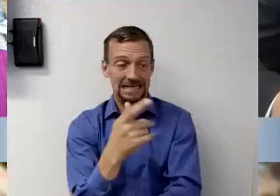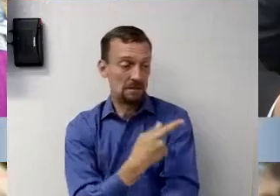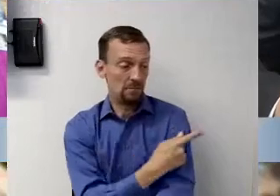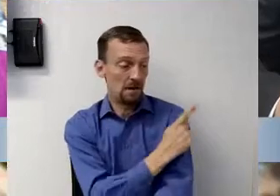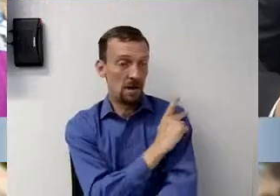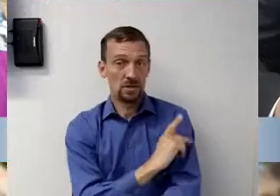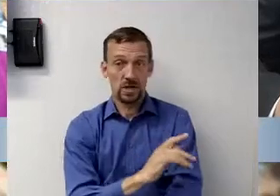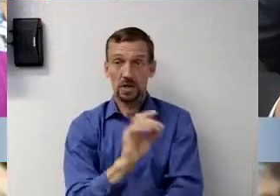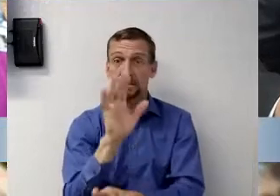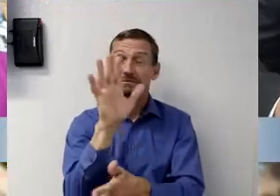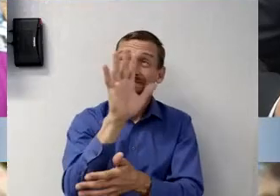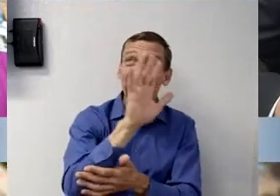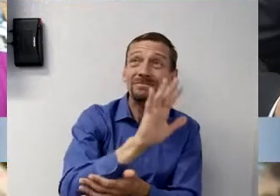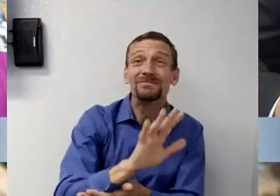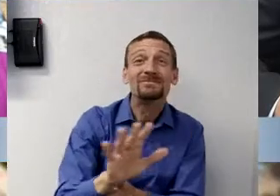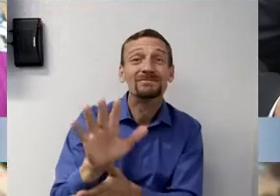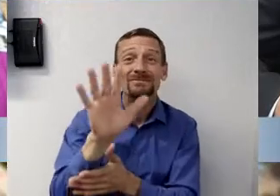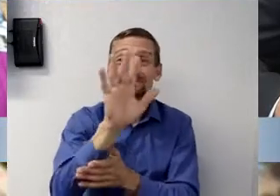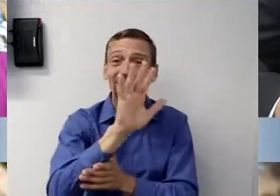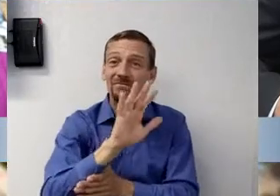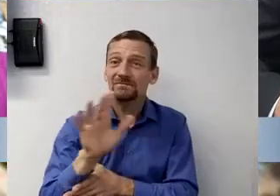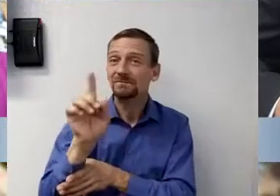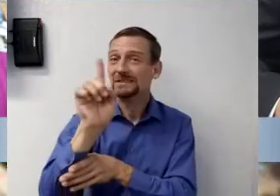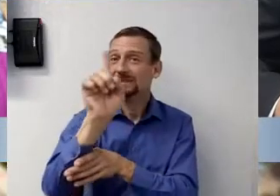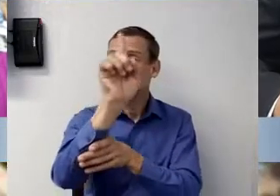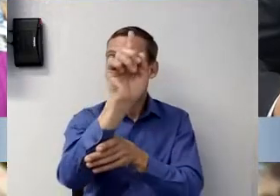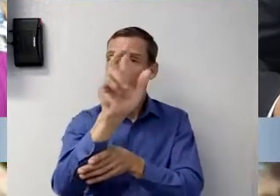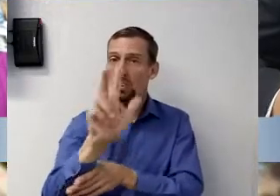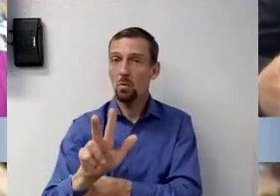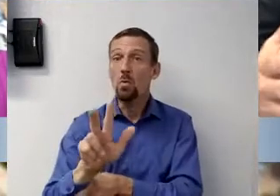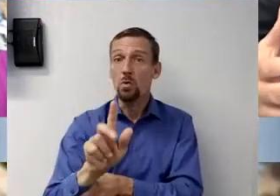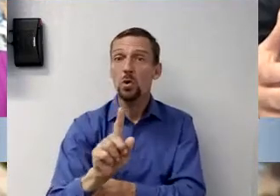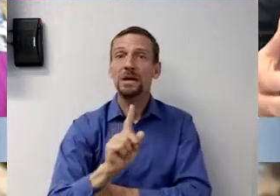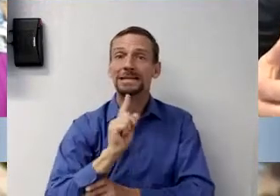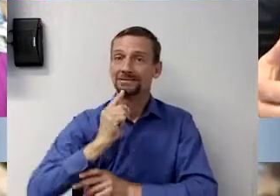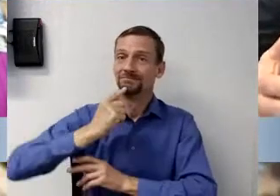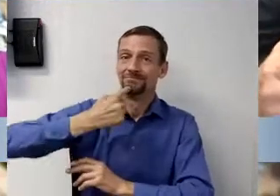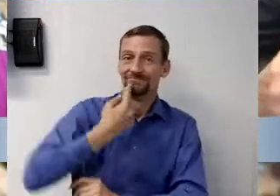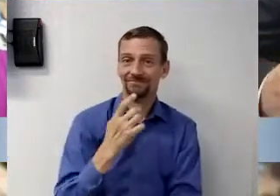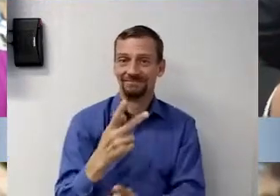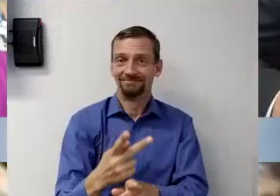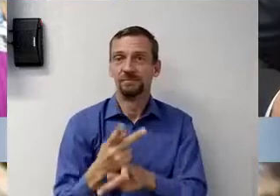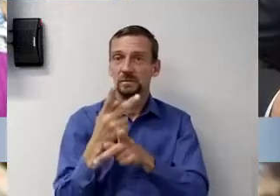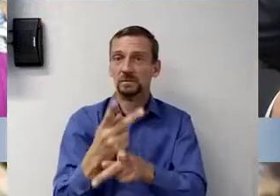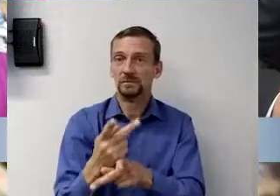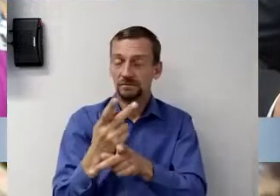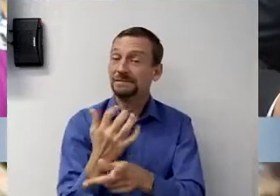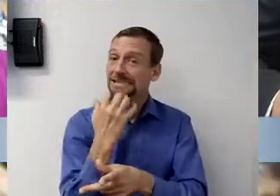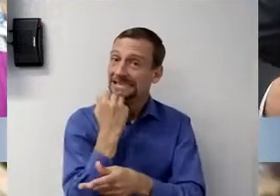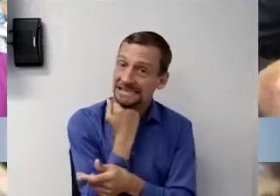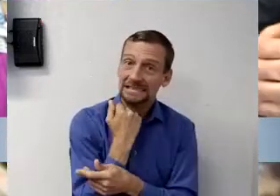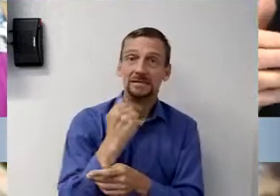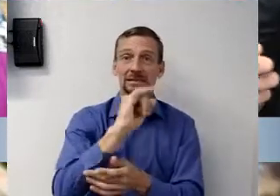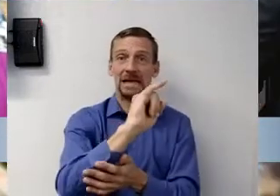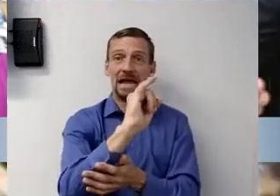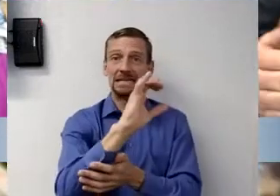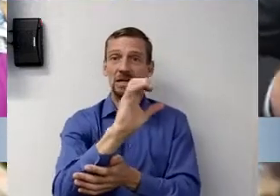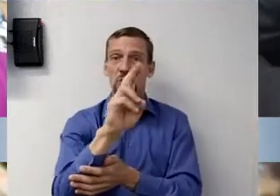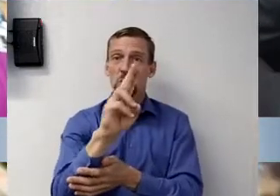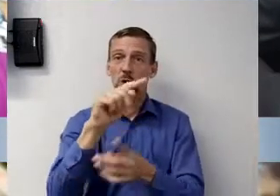so about a little more than a third, are in critical care, either in the ICU or